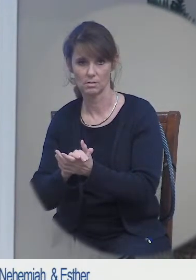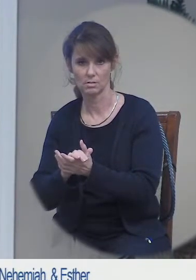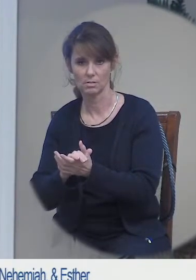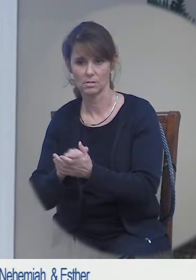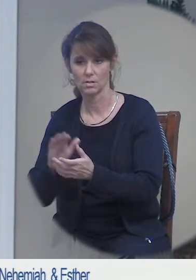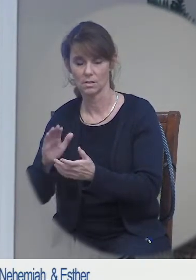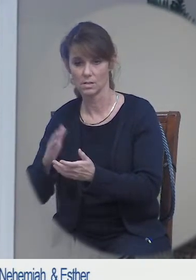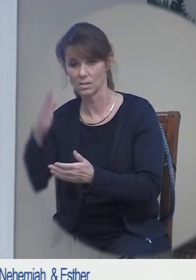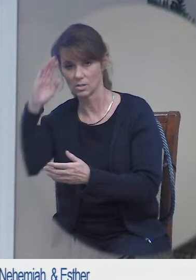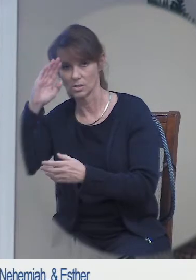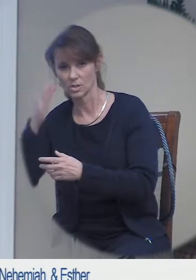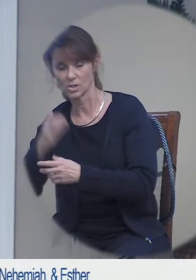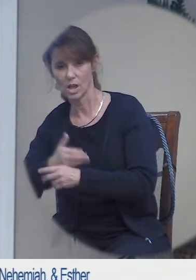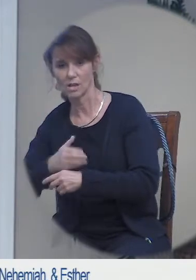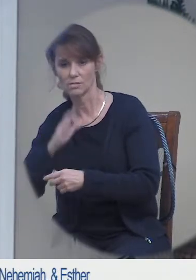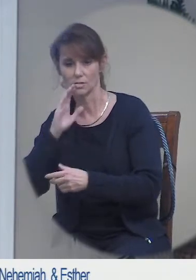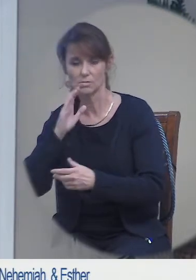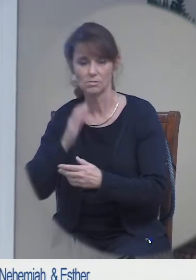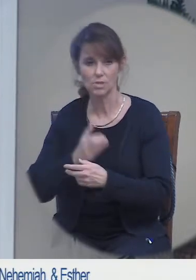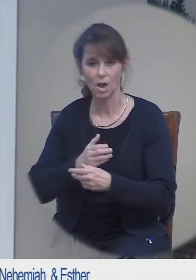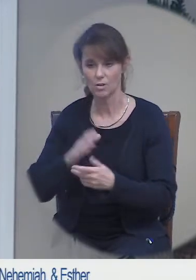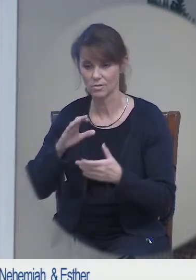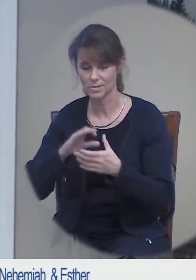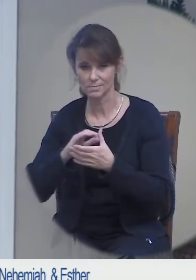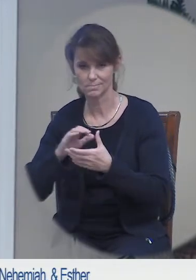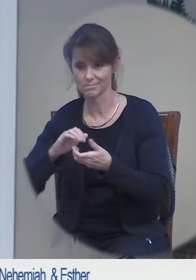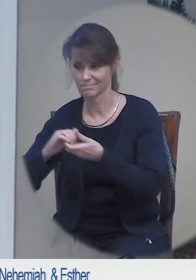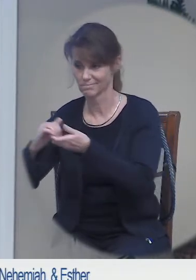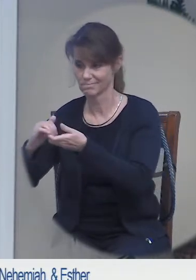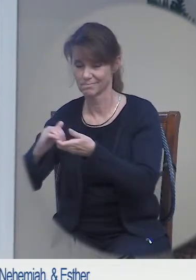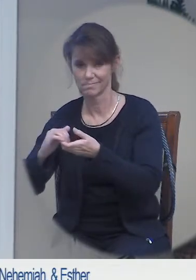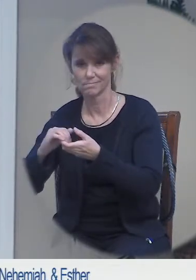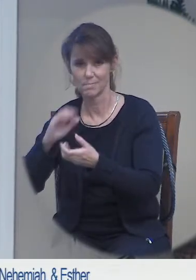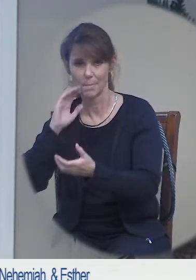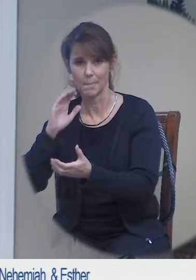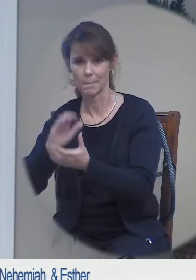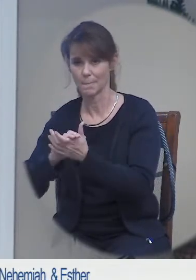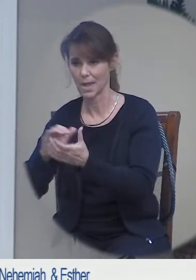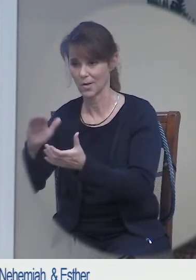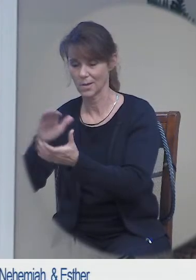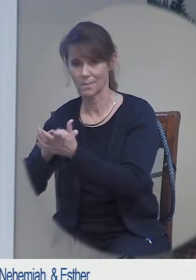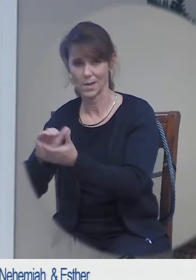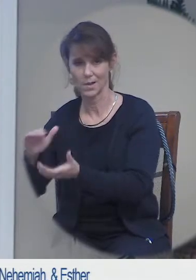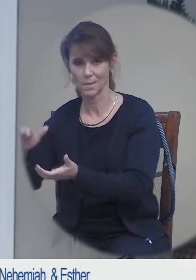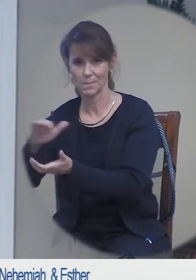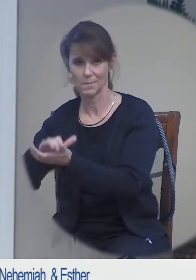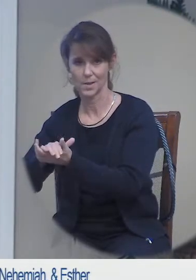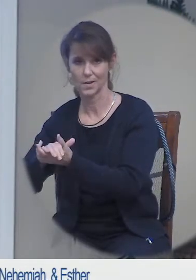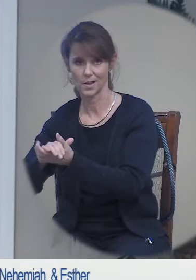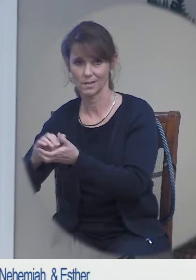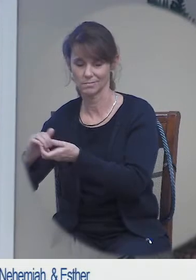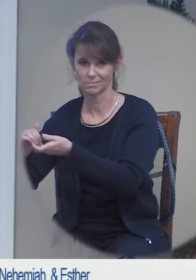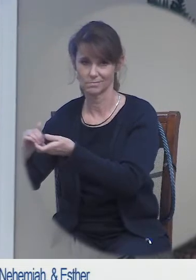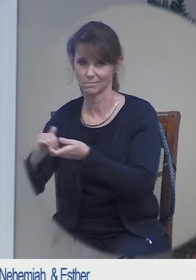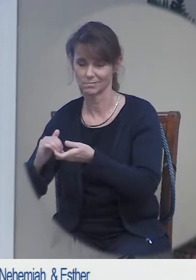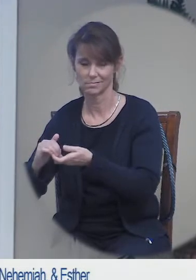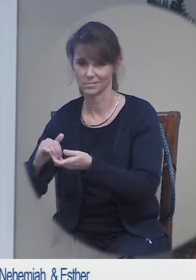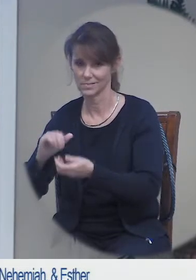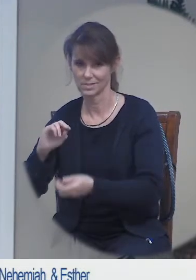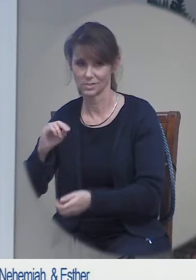of Meshullam. And then we jump over to chapter 13 and verse 4. We see he's also worked into the high priest